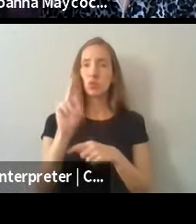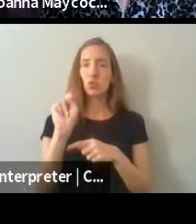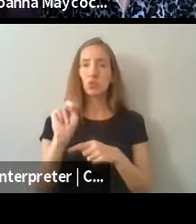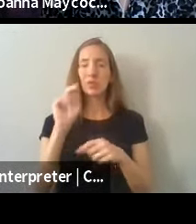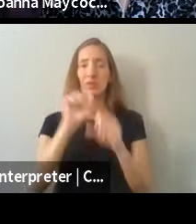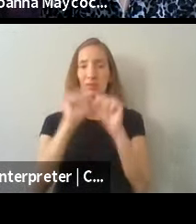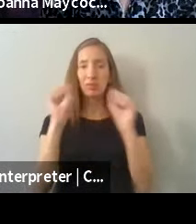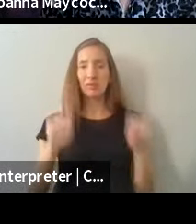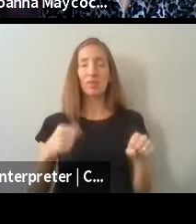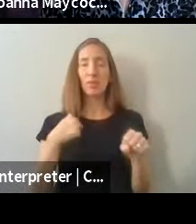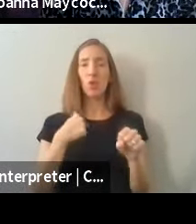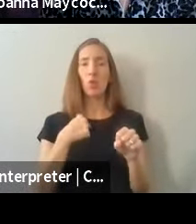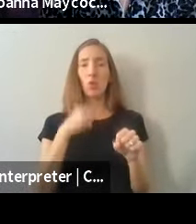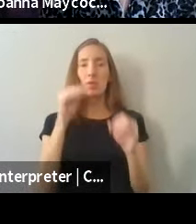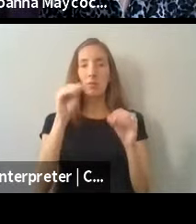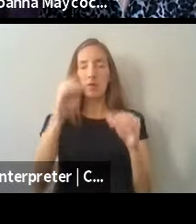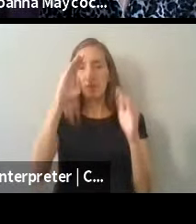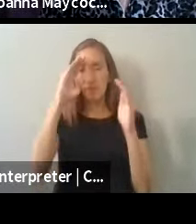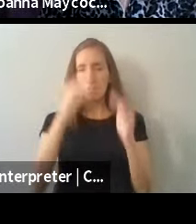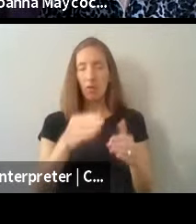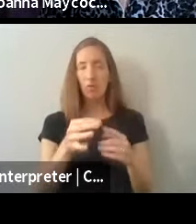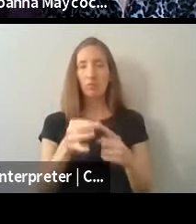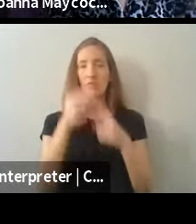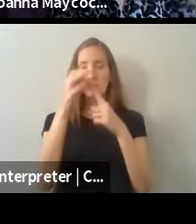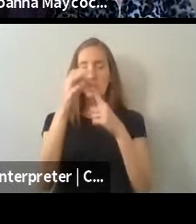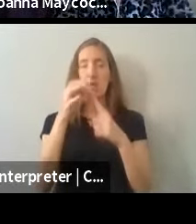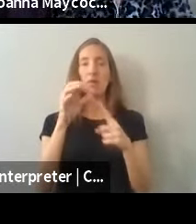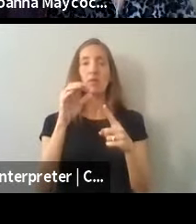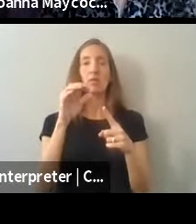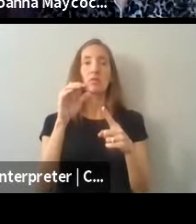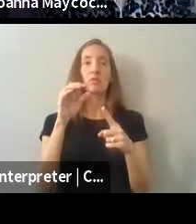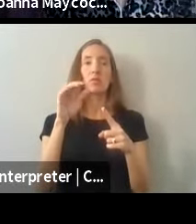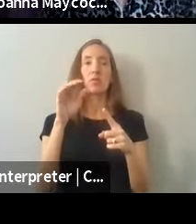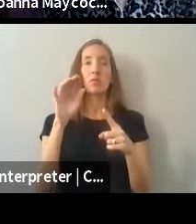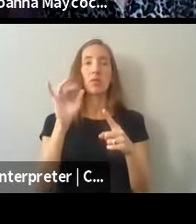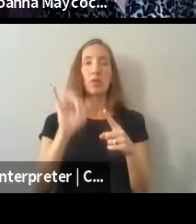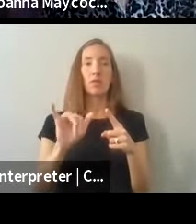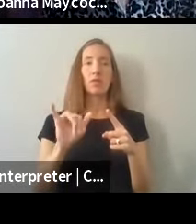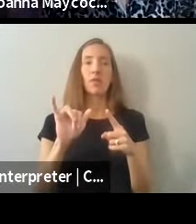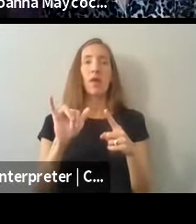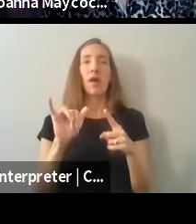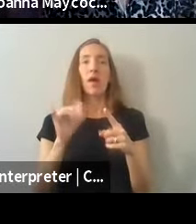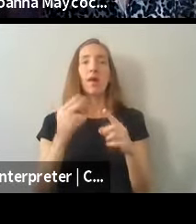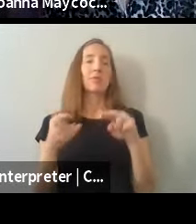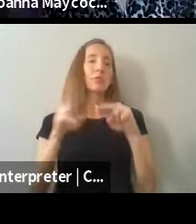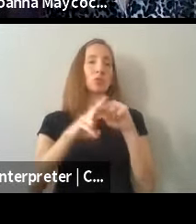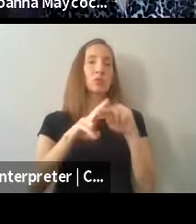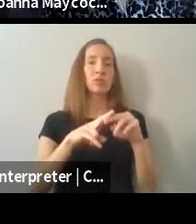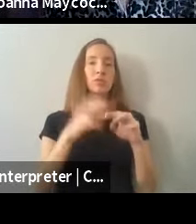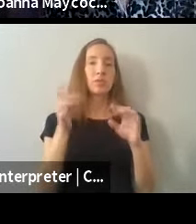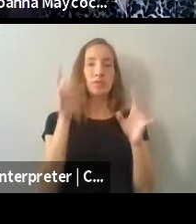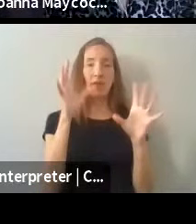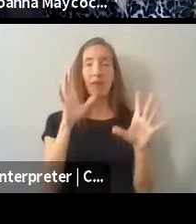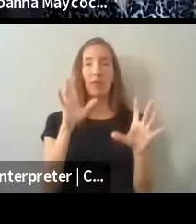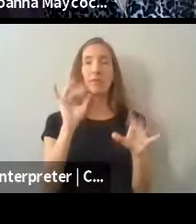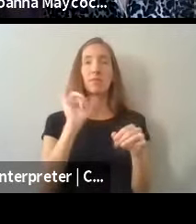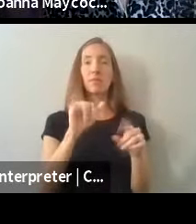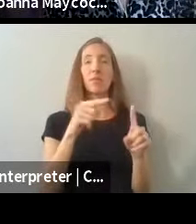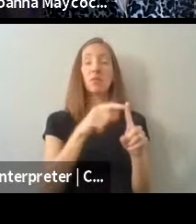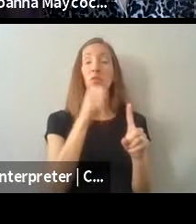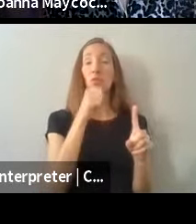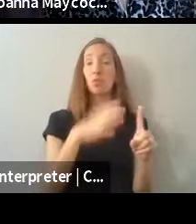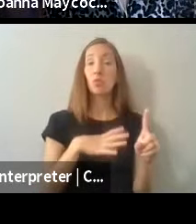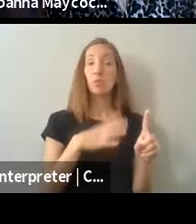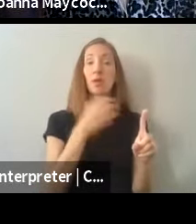focus on the work with those the most at risk of violence, such as women and girls with